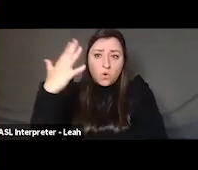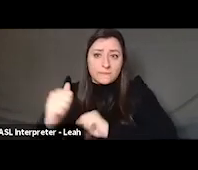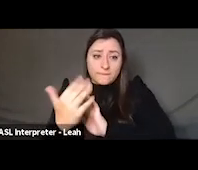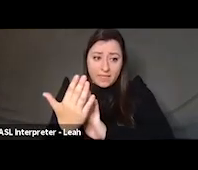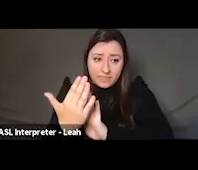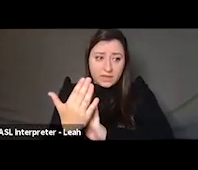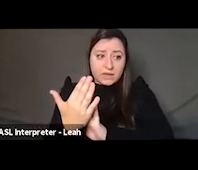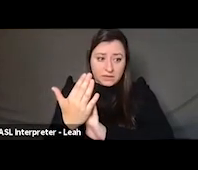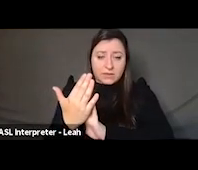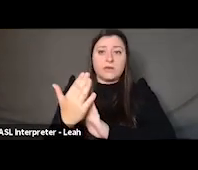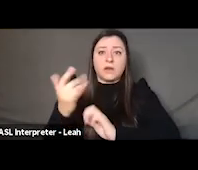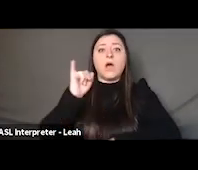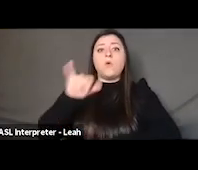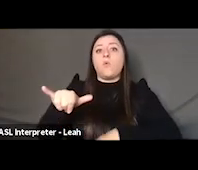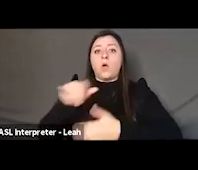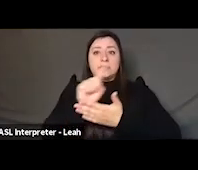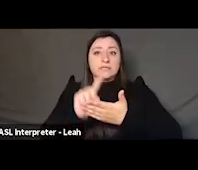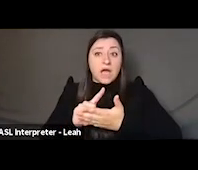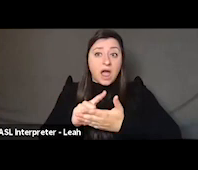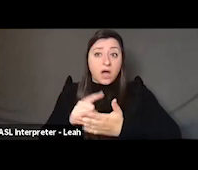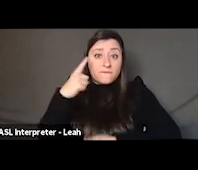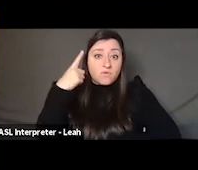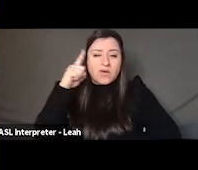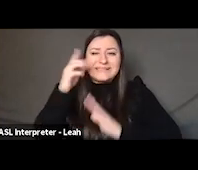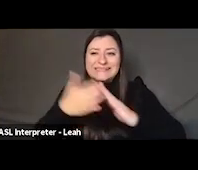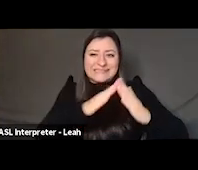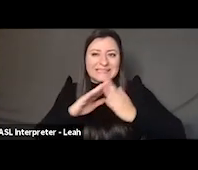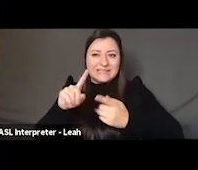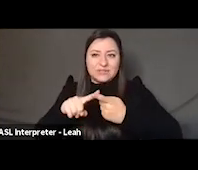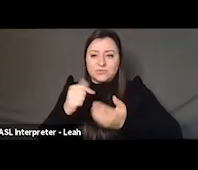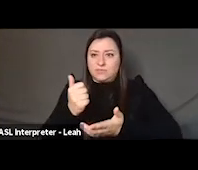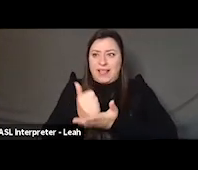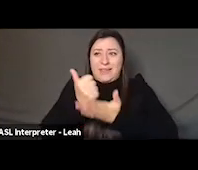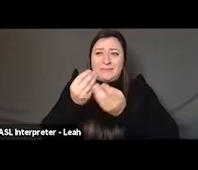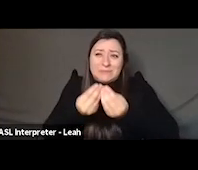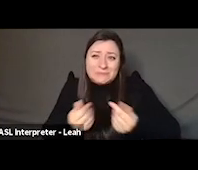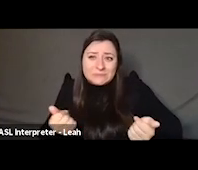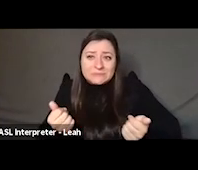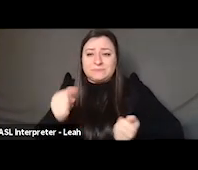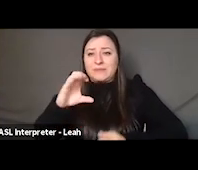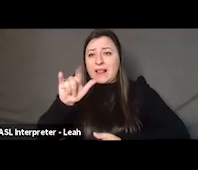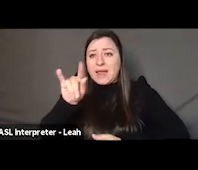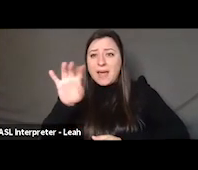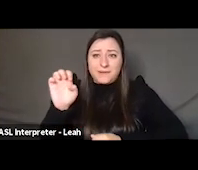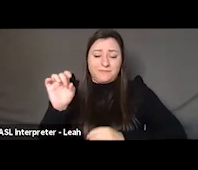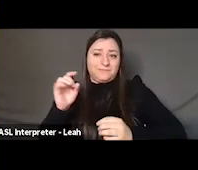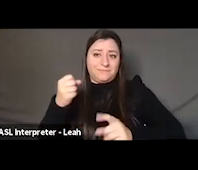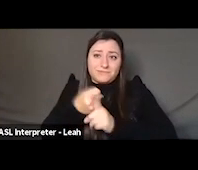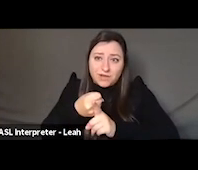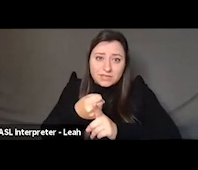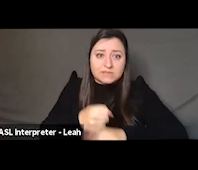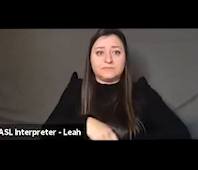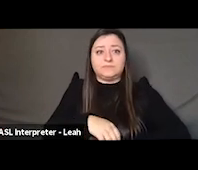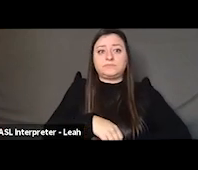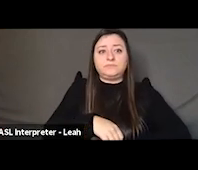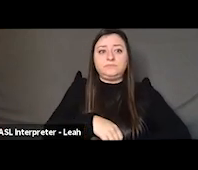way for cities to mitigate climate crisis. And since the 1970s, thousands of native urban forests have been planted all around the world.